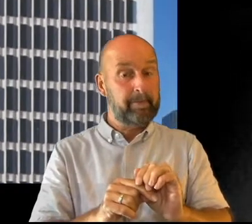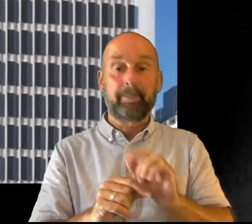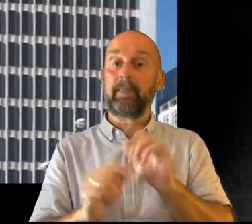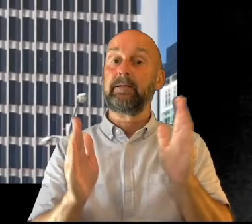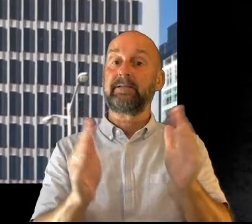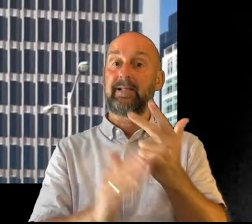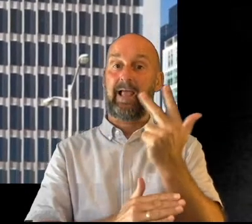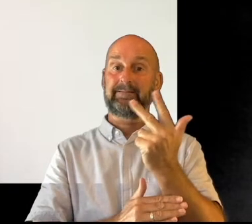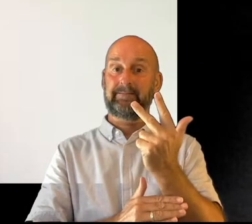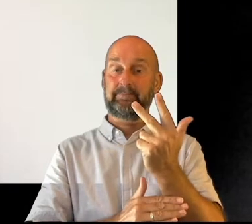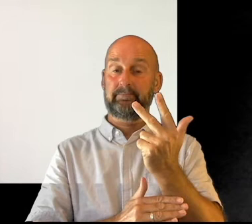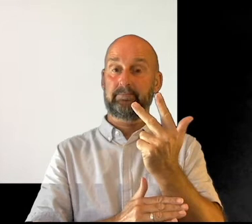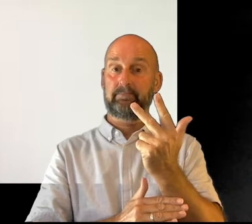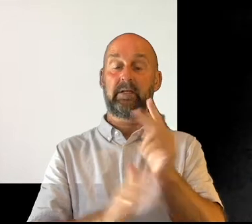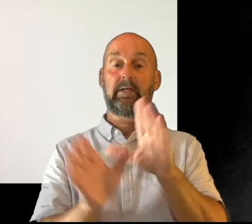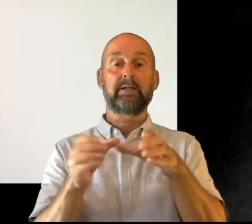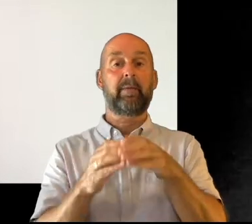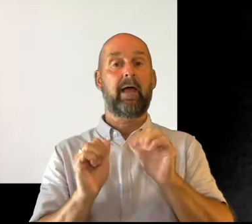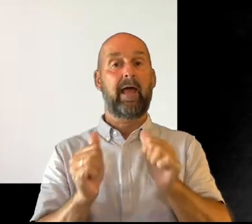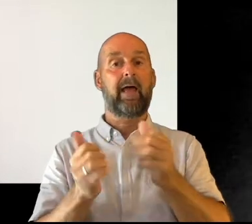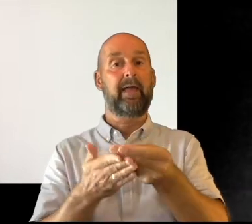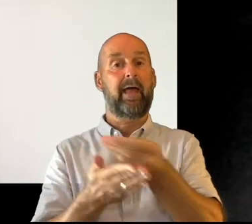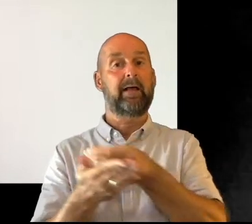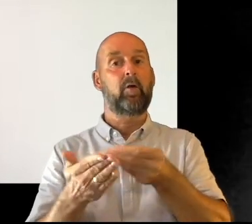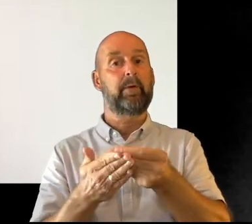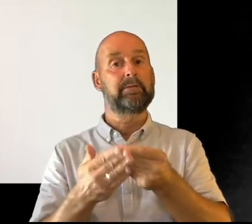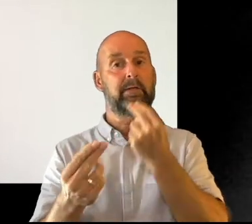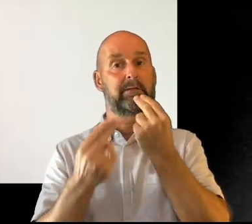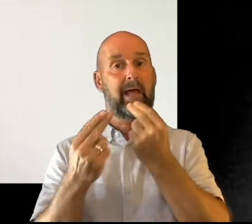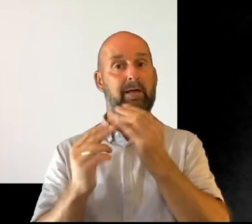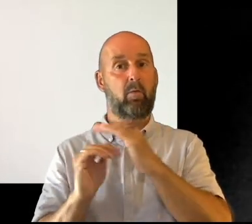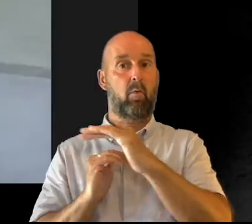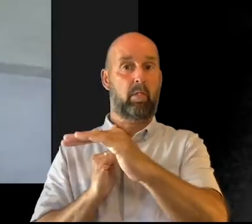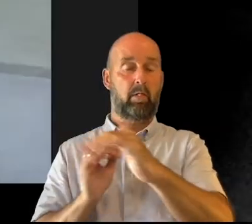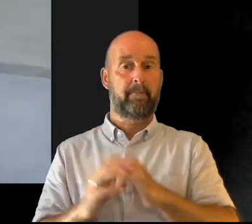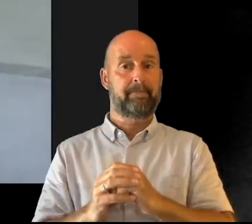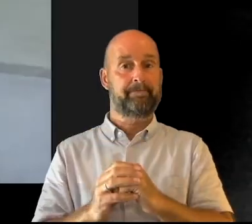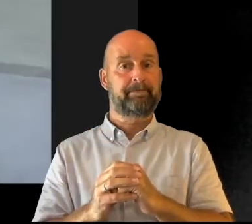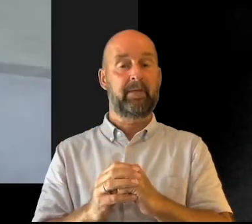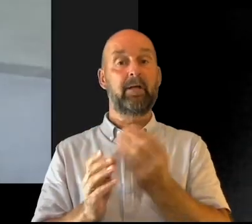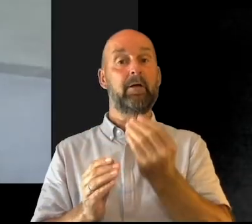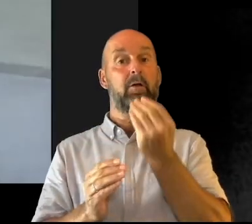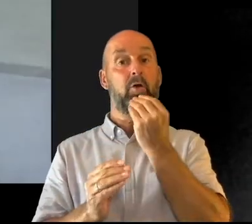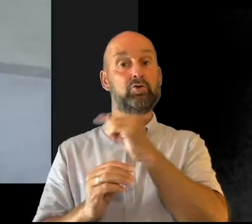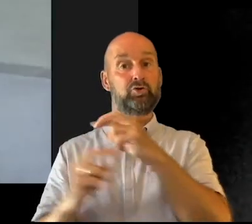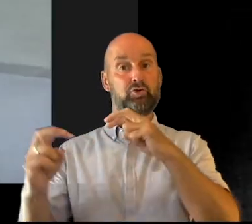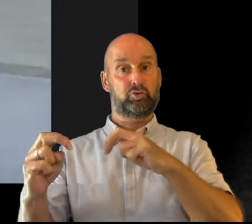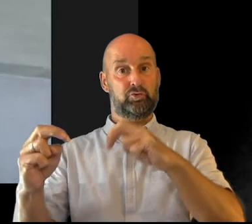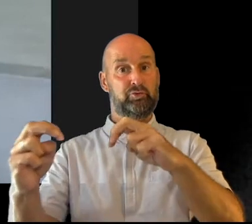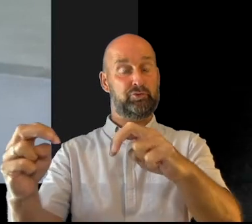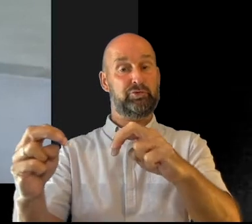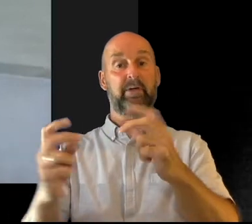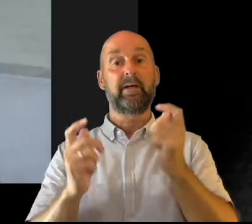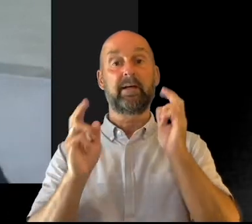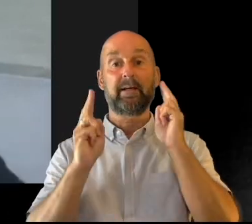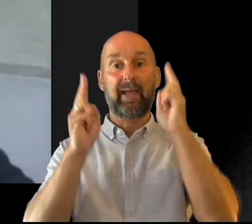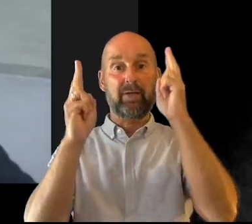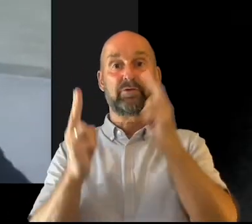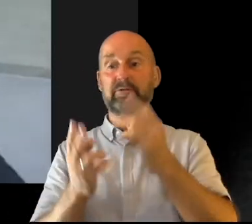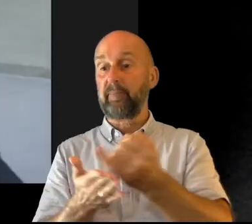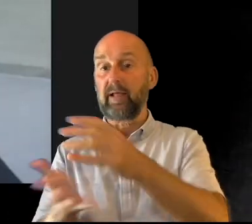18, internal, Department of Health and Economics dining hall. Day. Lunch guests are at their tables. Caterers collect